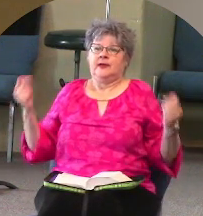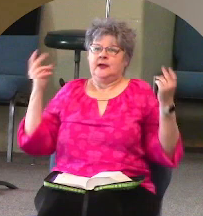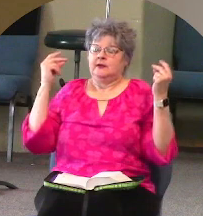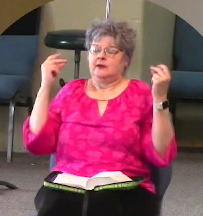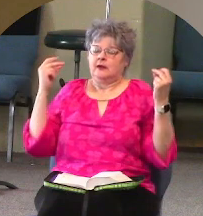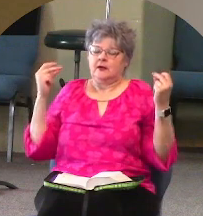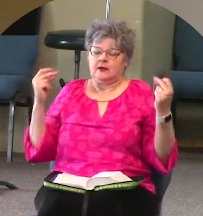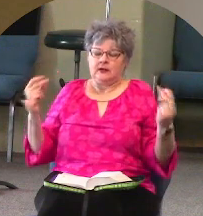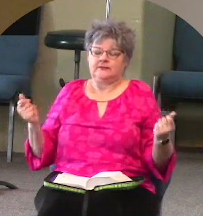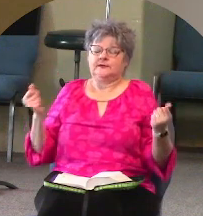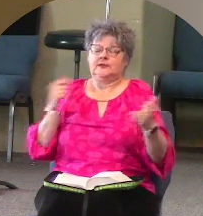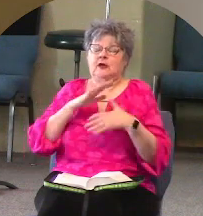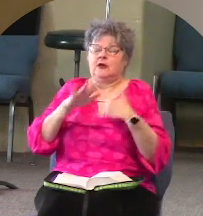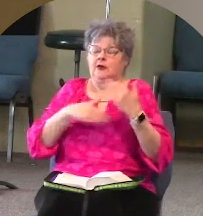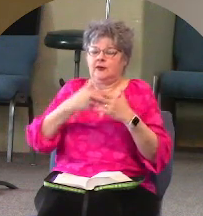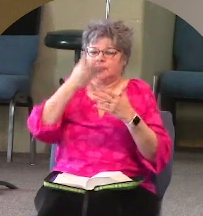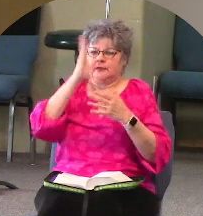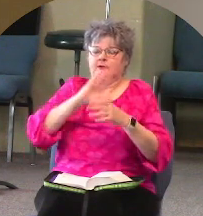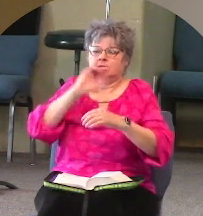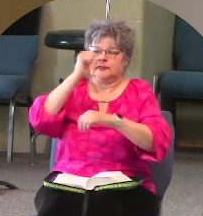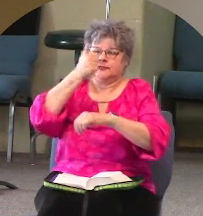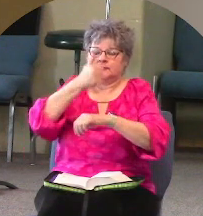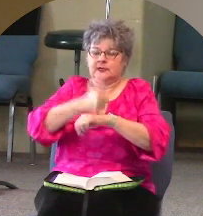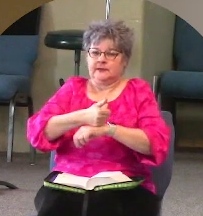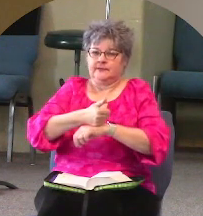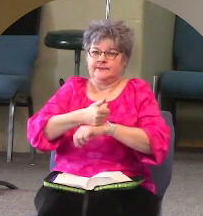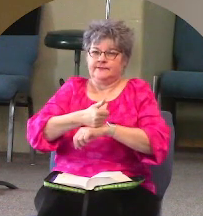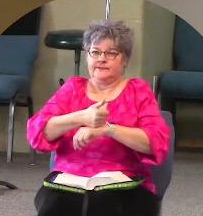all that God had put in place